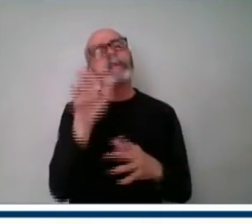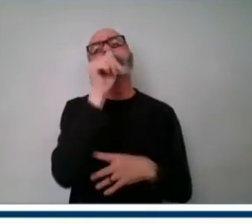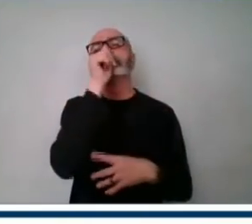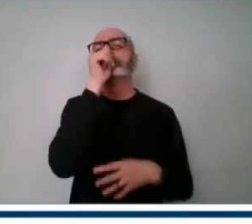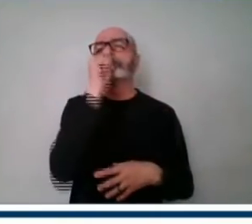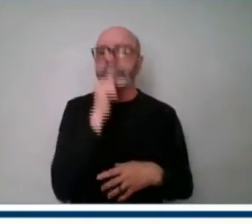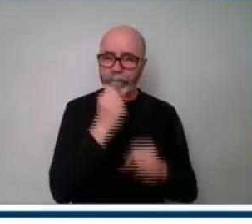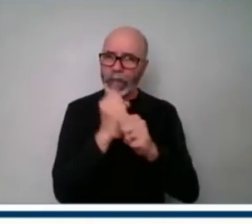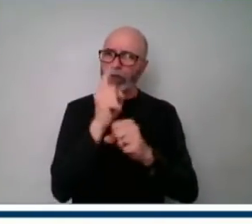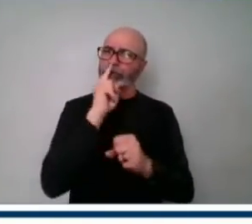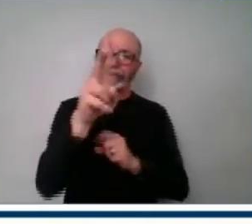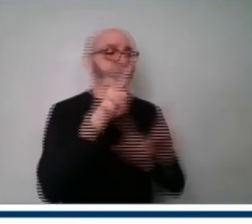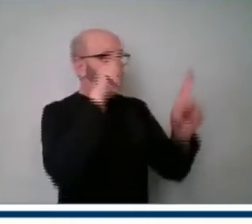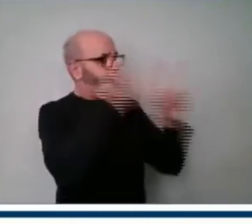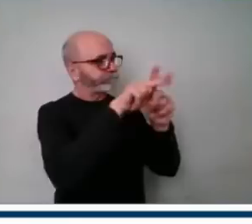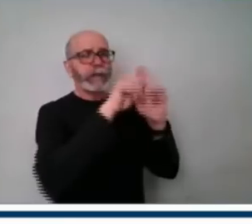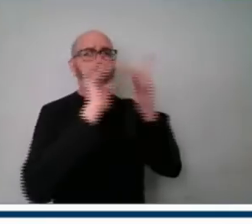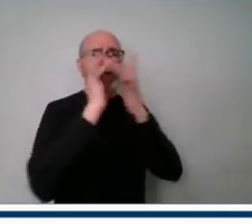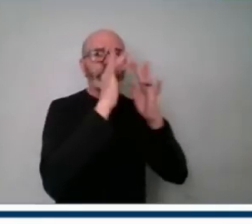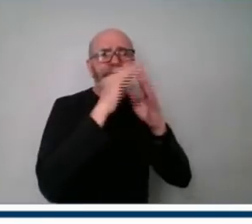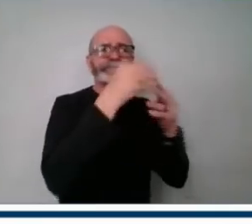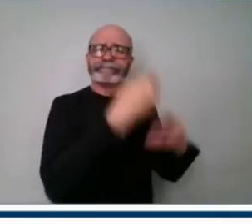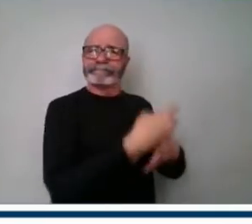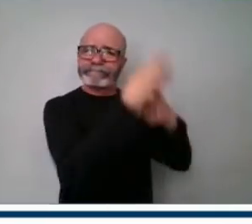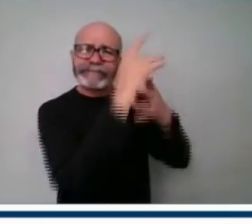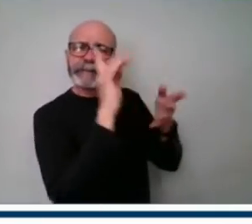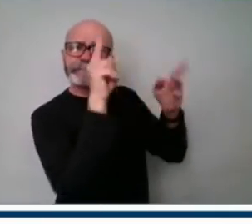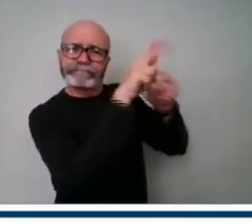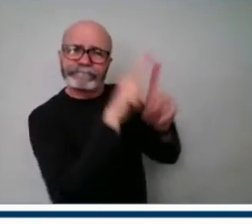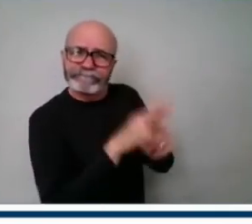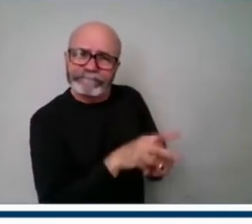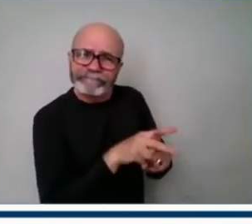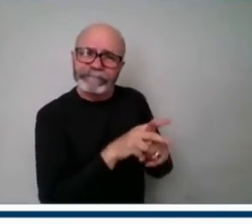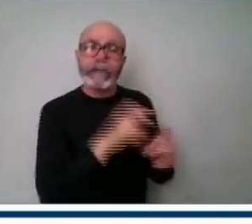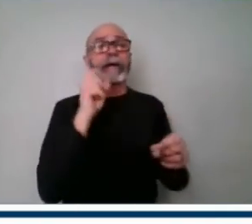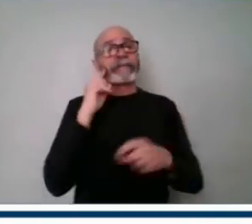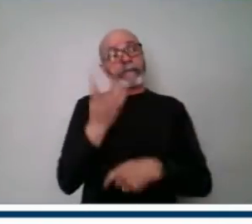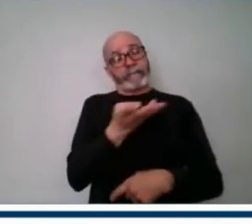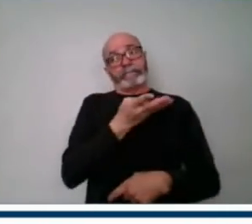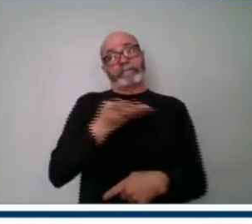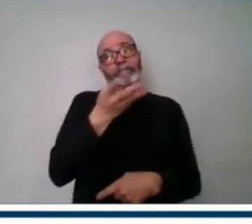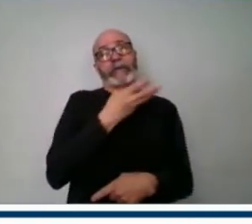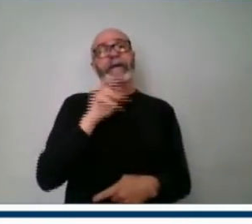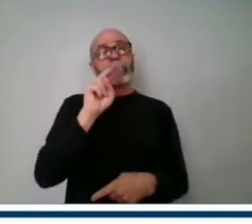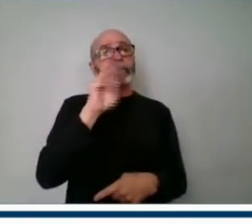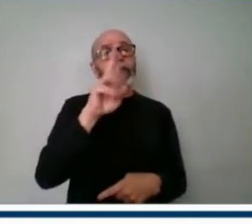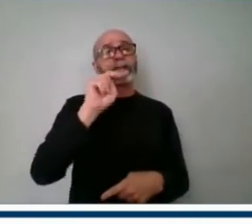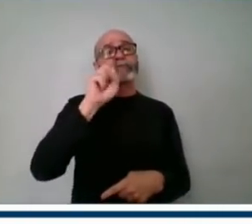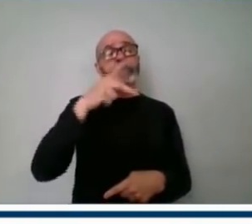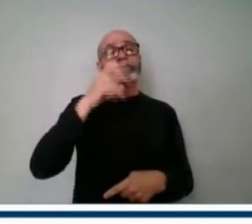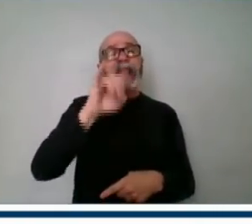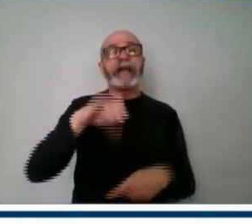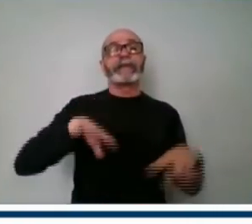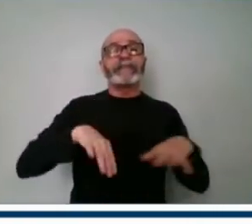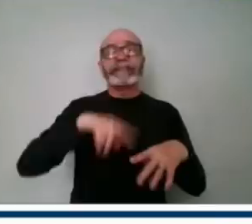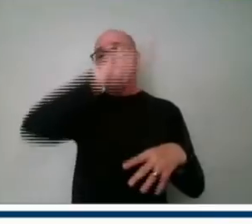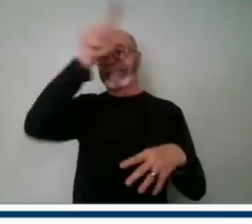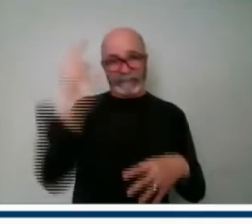of all four Atlantic provinces announced yesterday the Atlantic bubble will be coming back by April 19th.